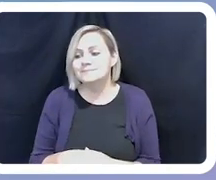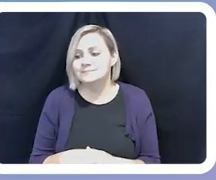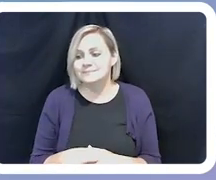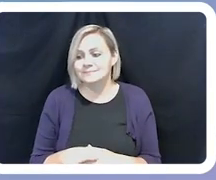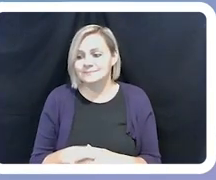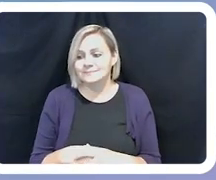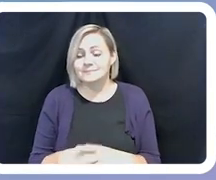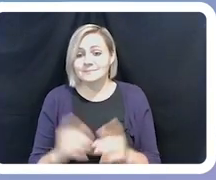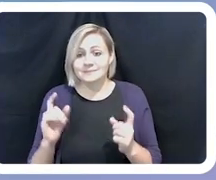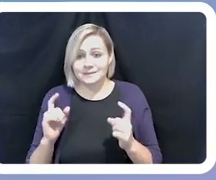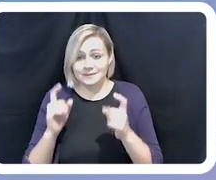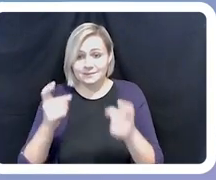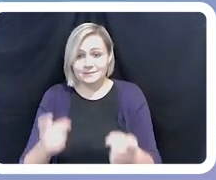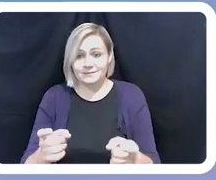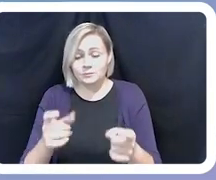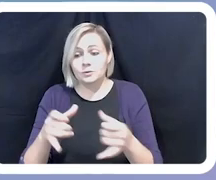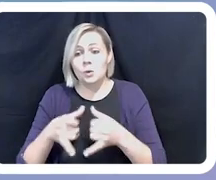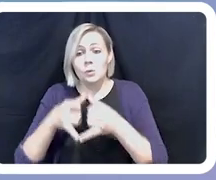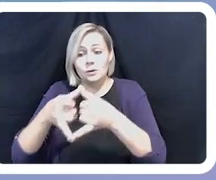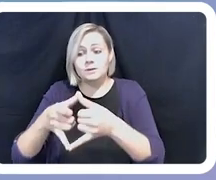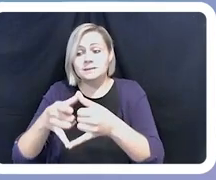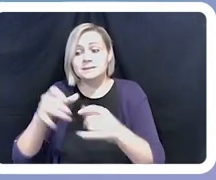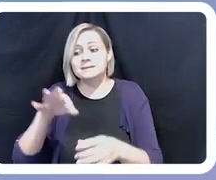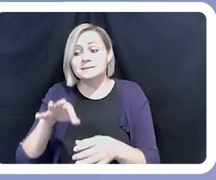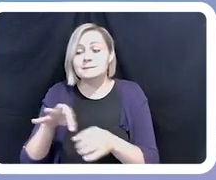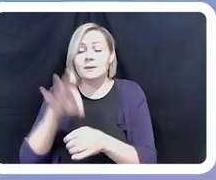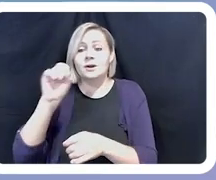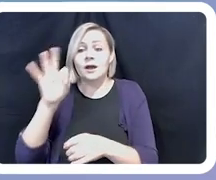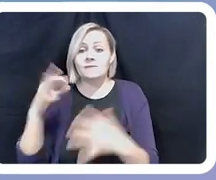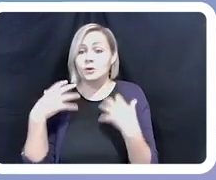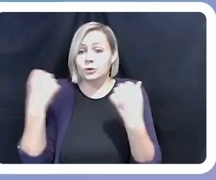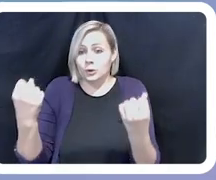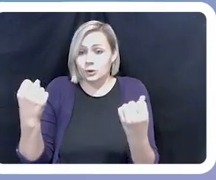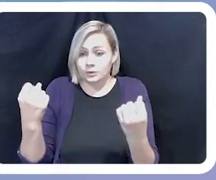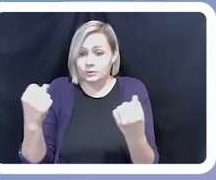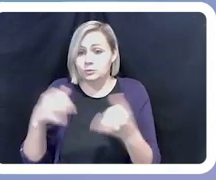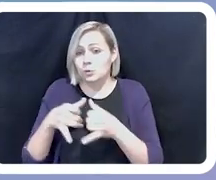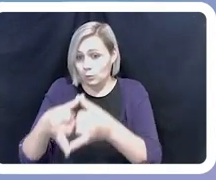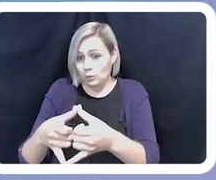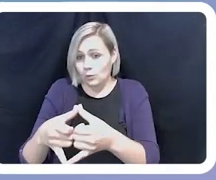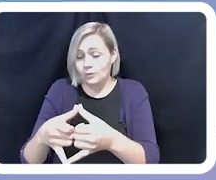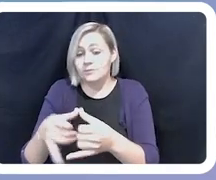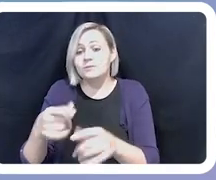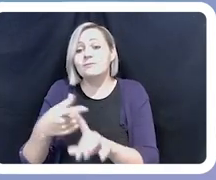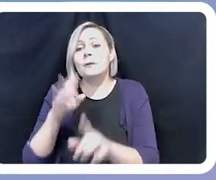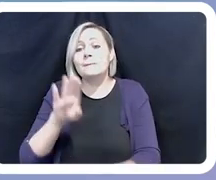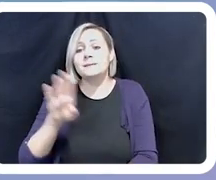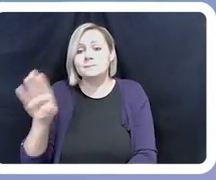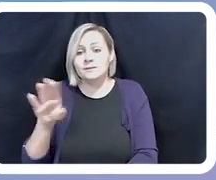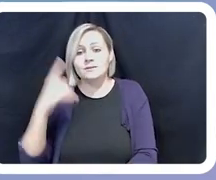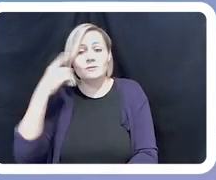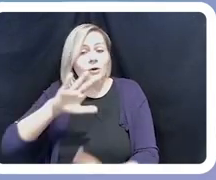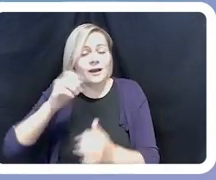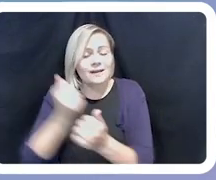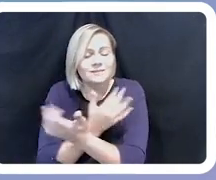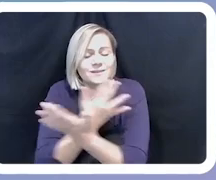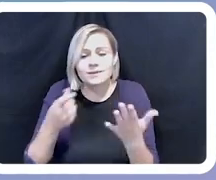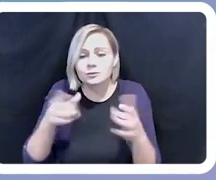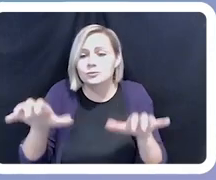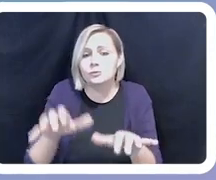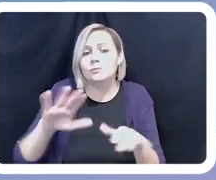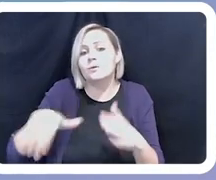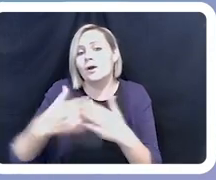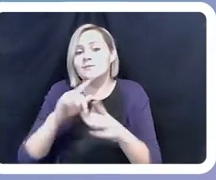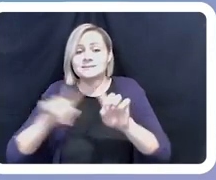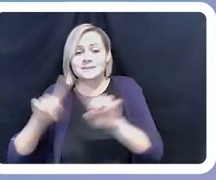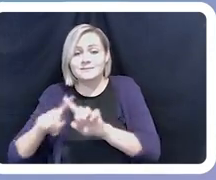You are being awarded the Spirit of Courage Award by Best Buddies for all that you do and the difference you make